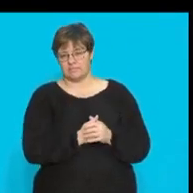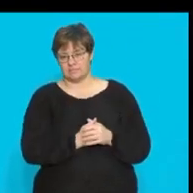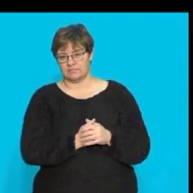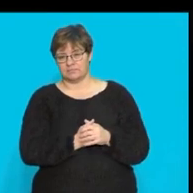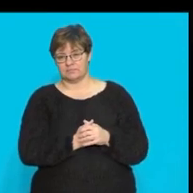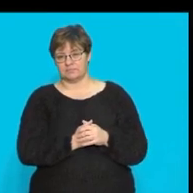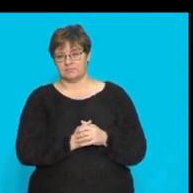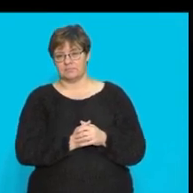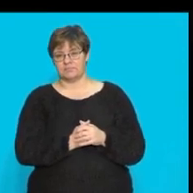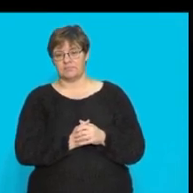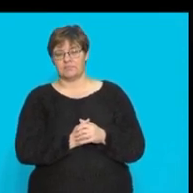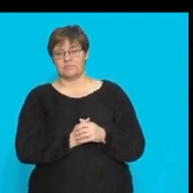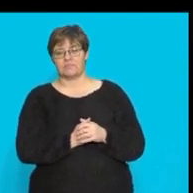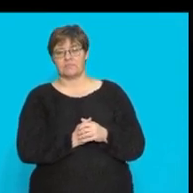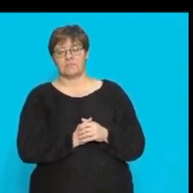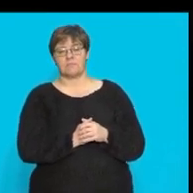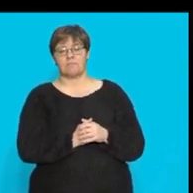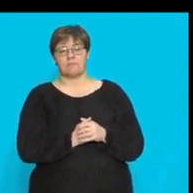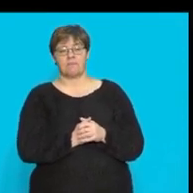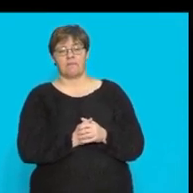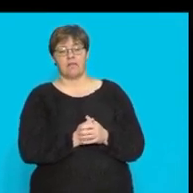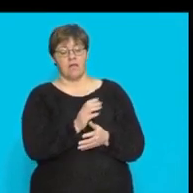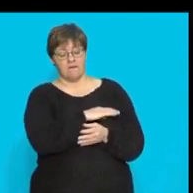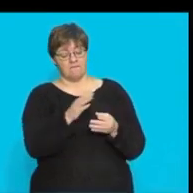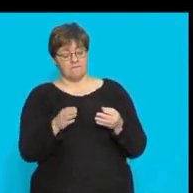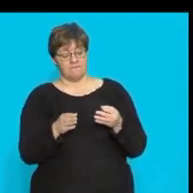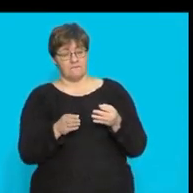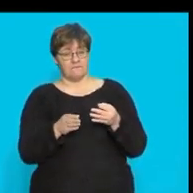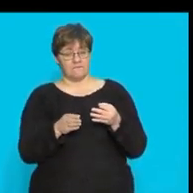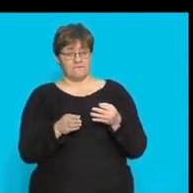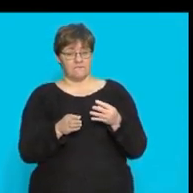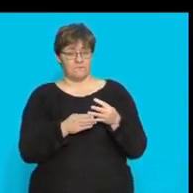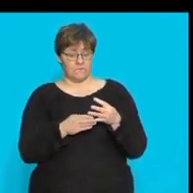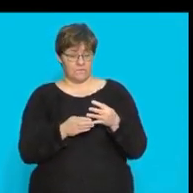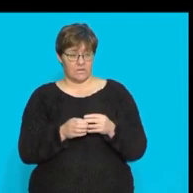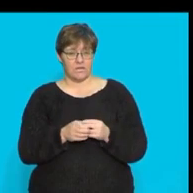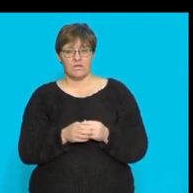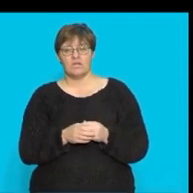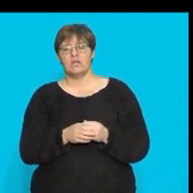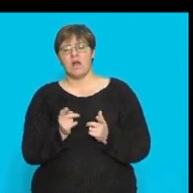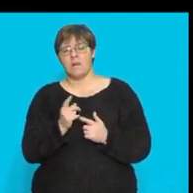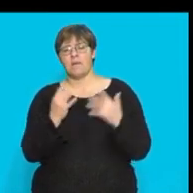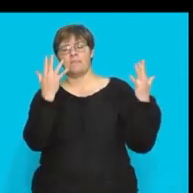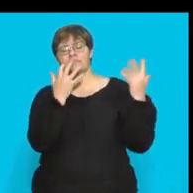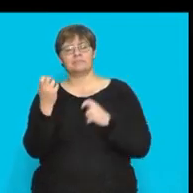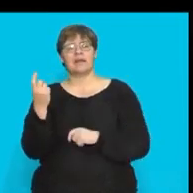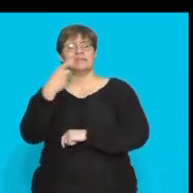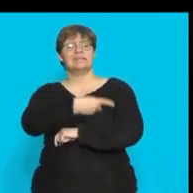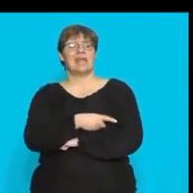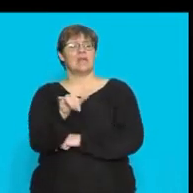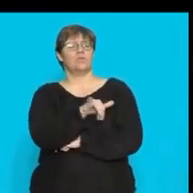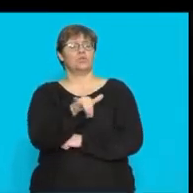else. Now, the next question says, calculate on which day